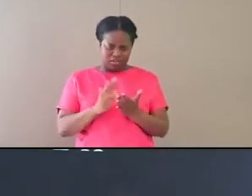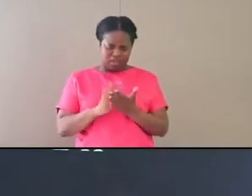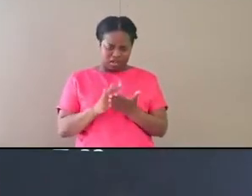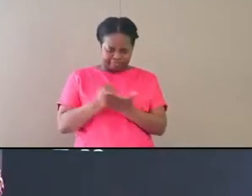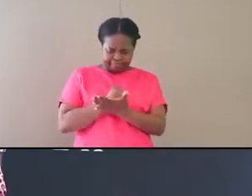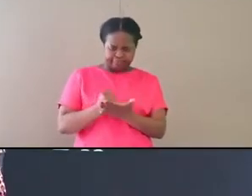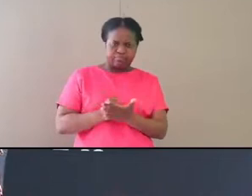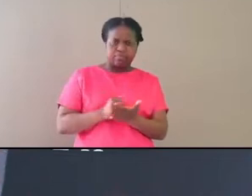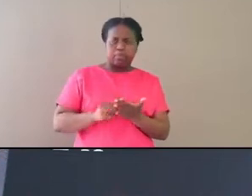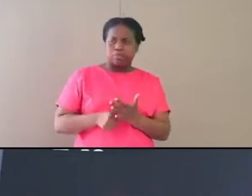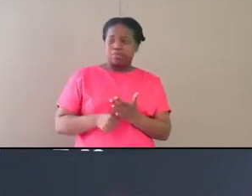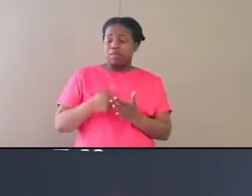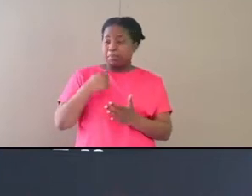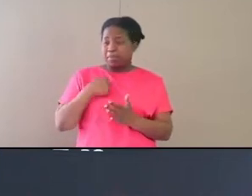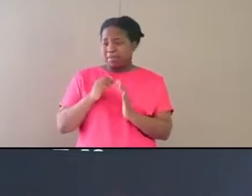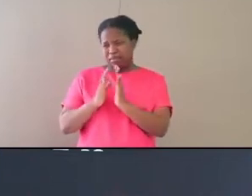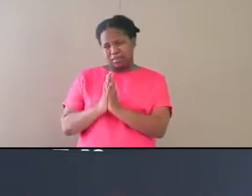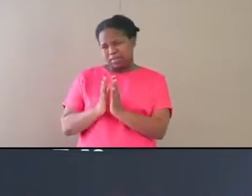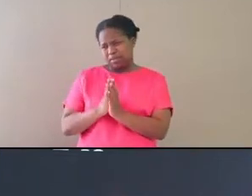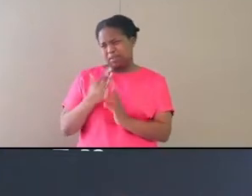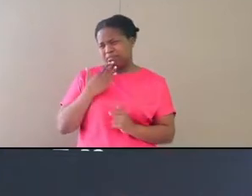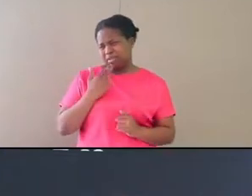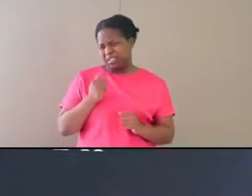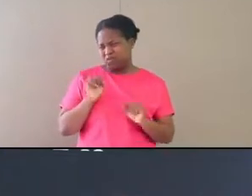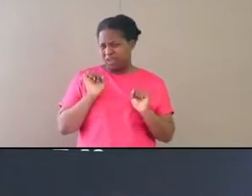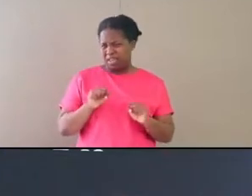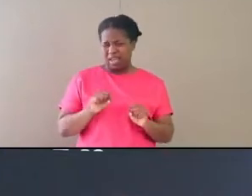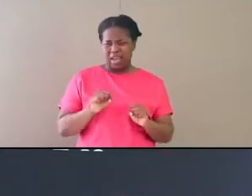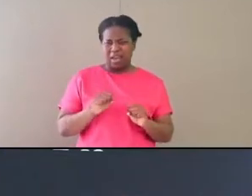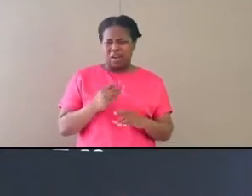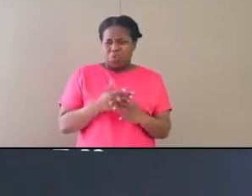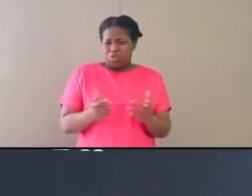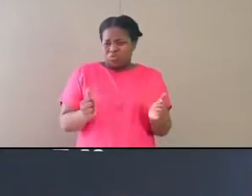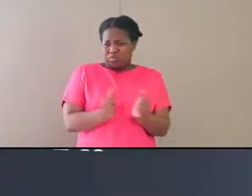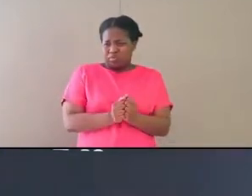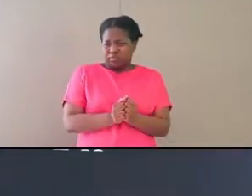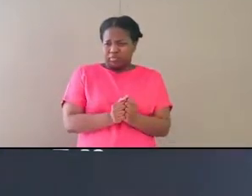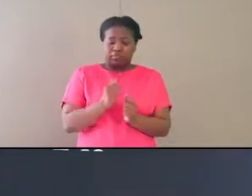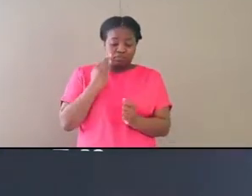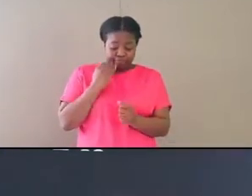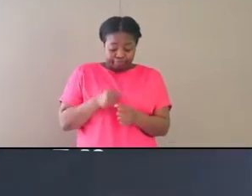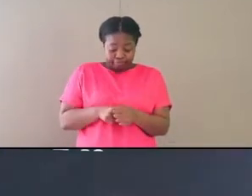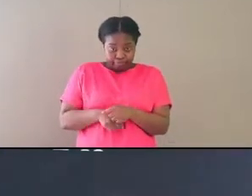I'm imploring you to please, if we can sort that out, it would really be